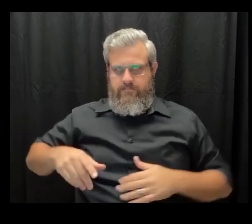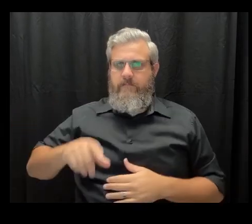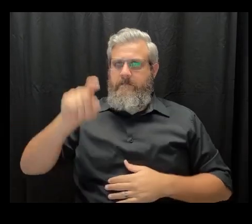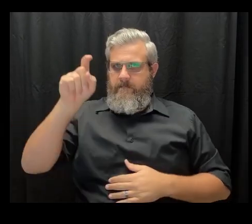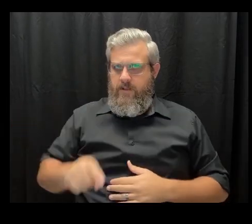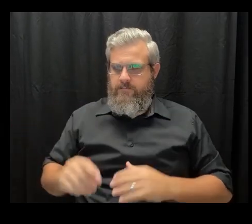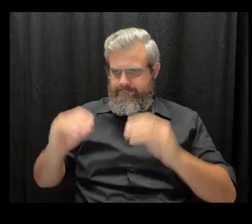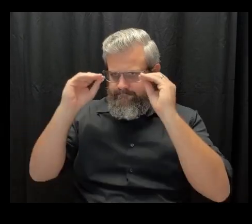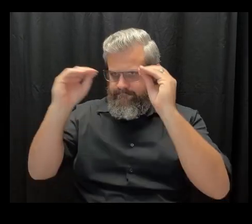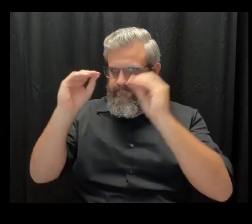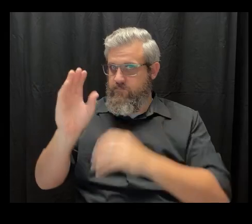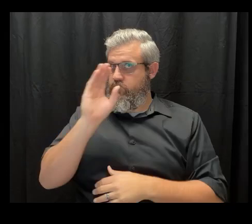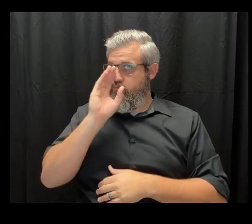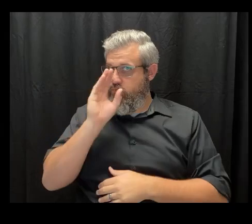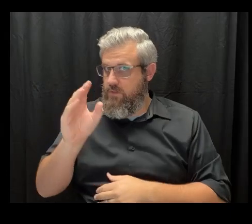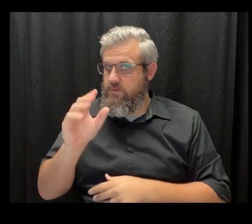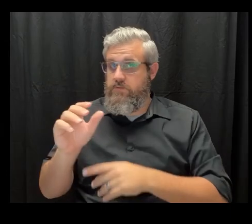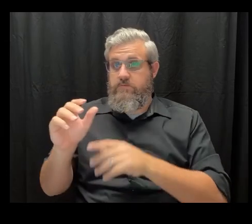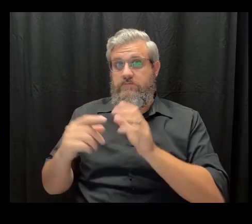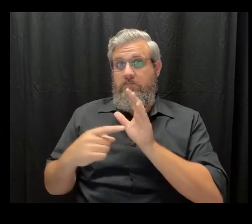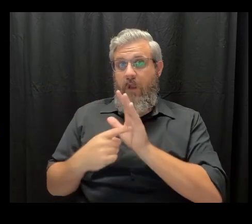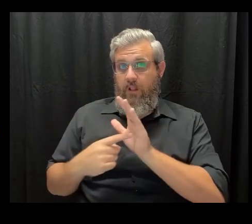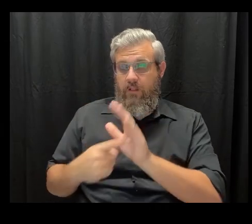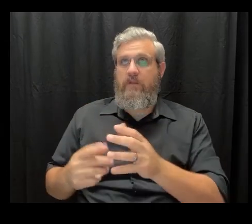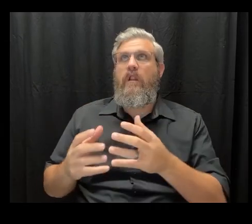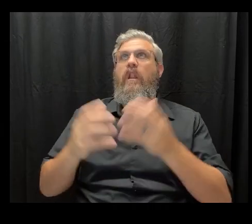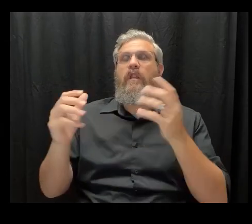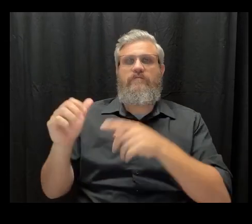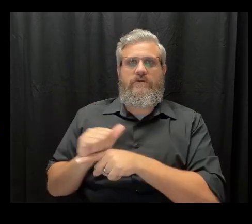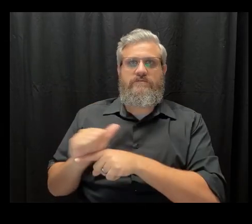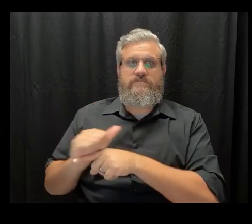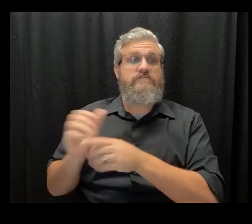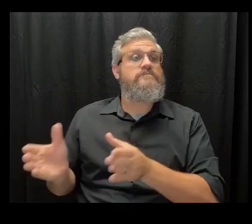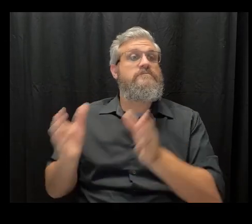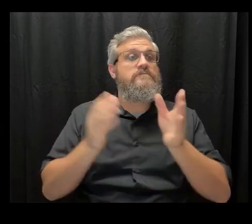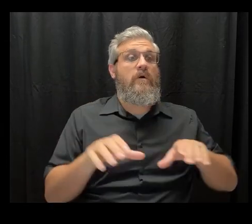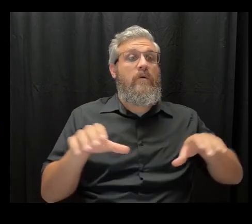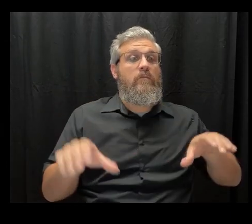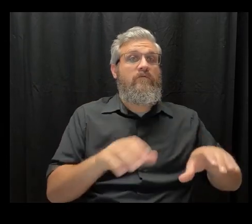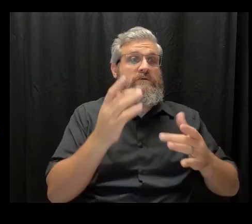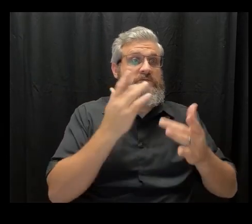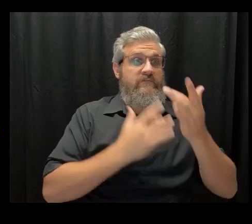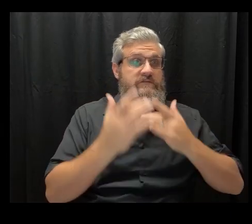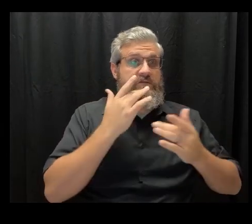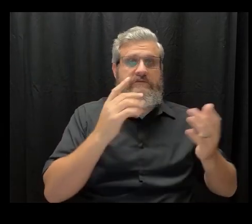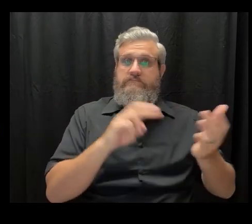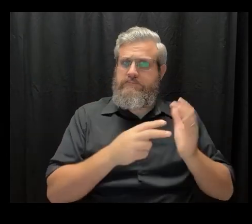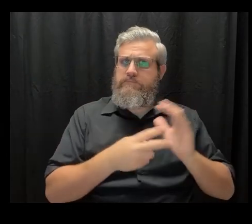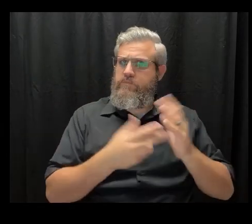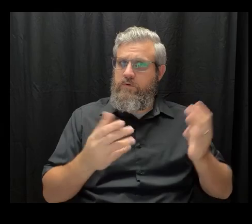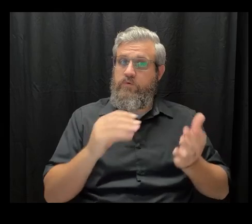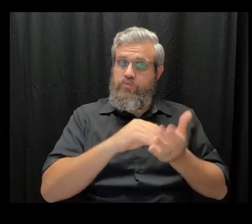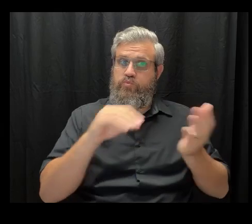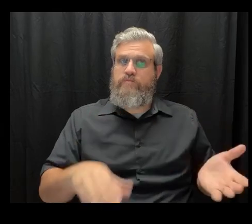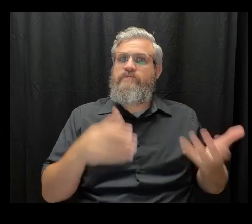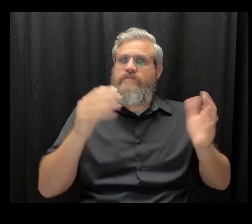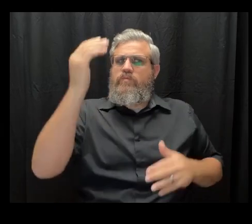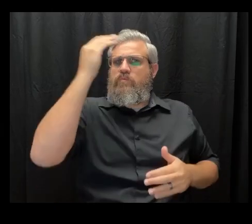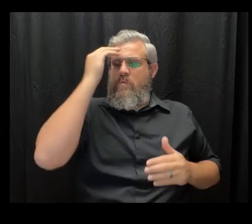practice. A performance deficit means that the student knows how to do the behavior, but isn't doing it